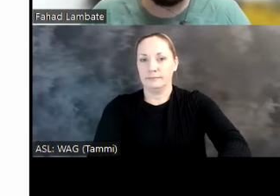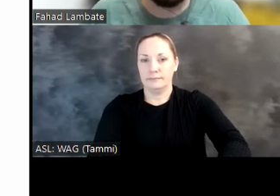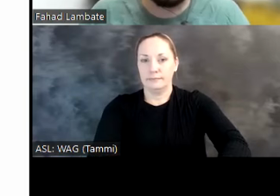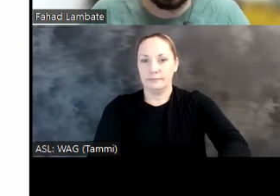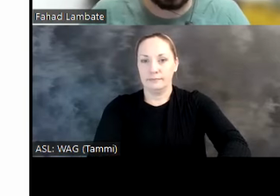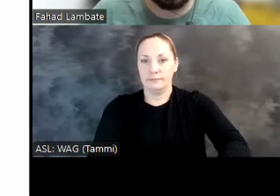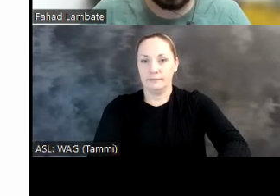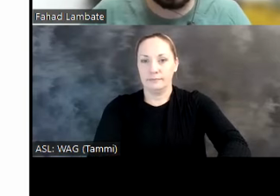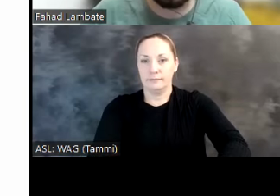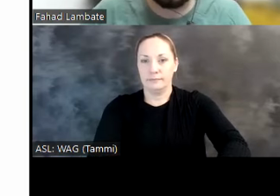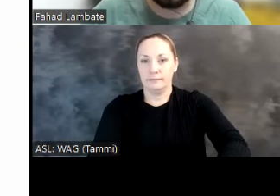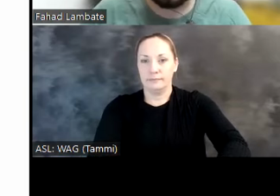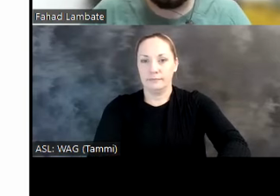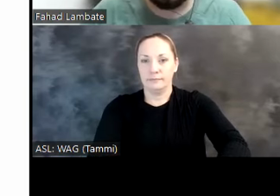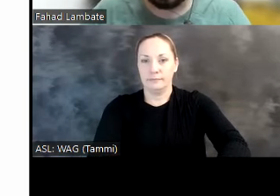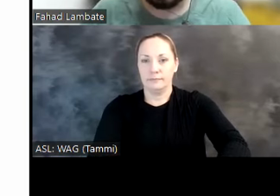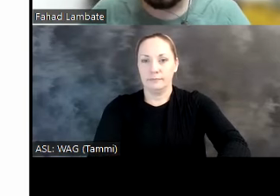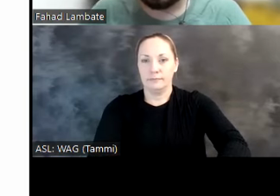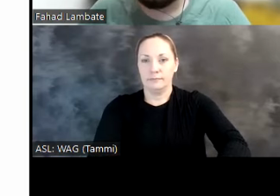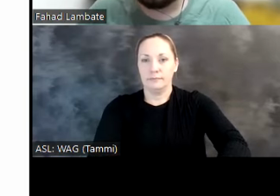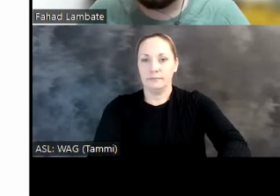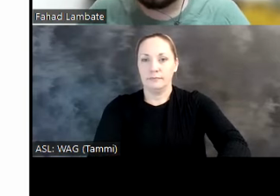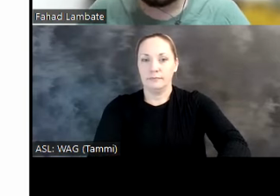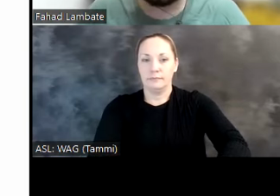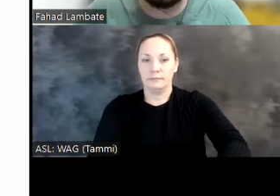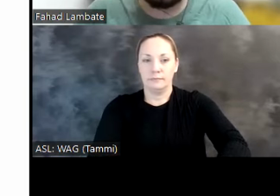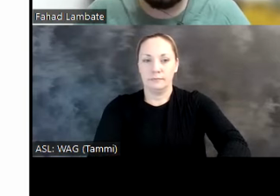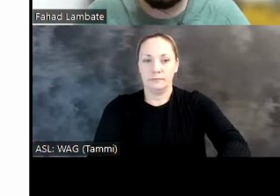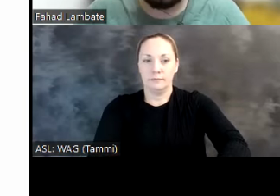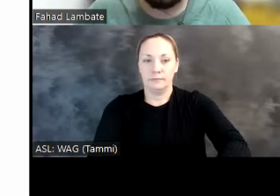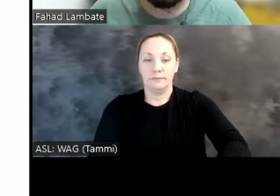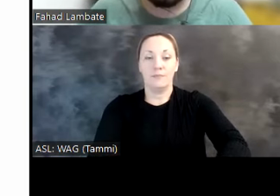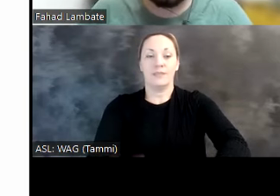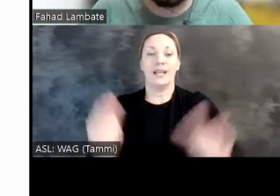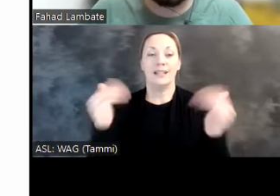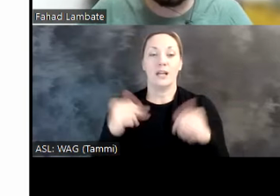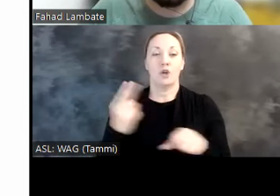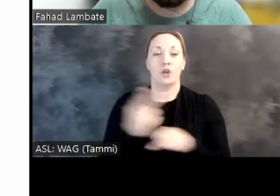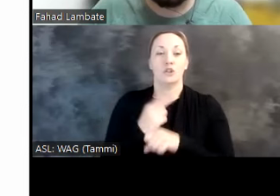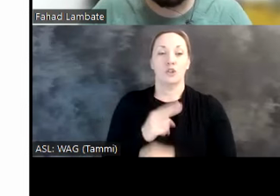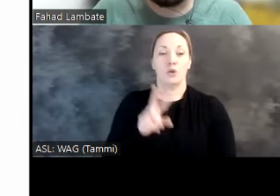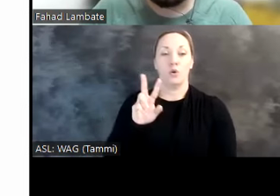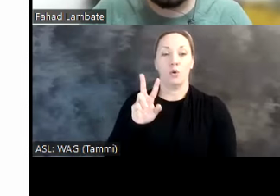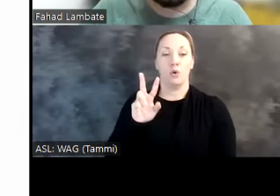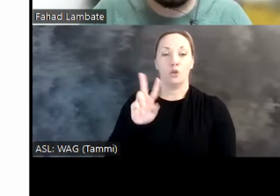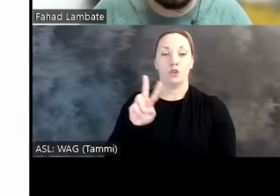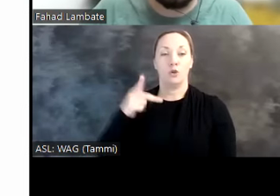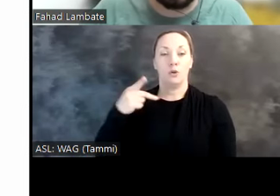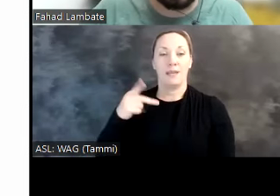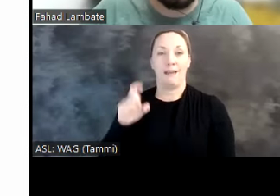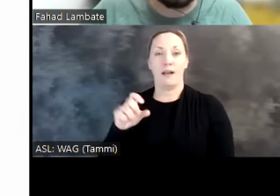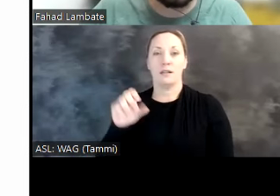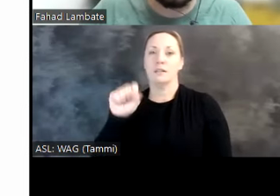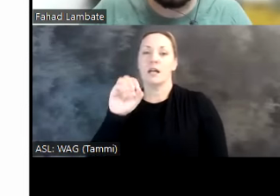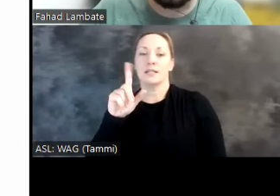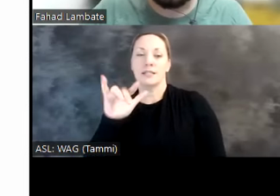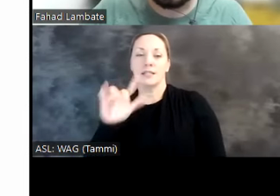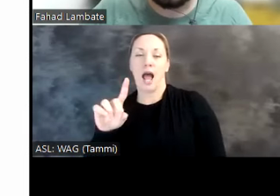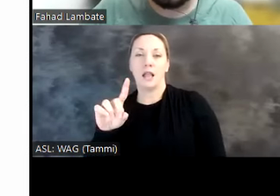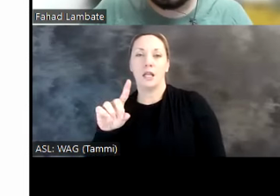The next one is using a border of 2px solid blue. So it is similar to outline, I will